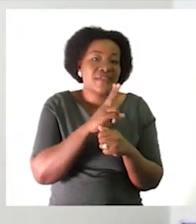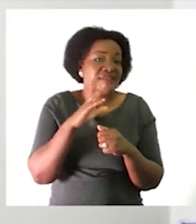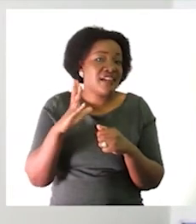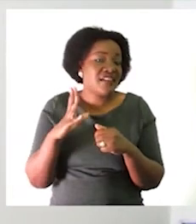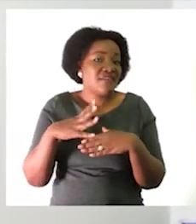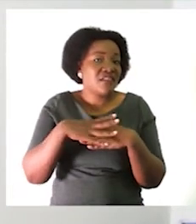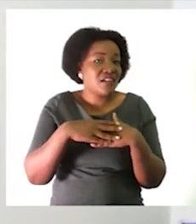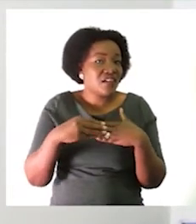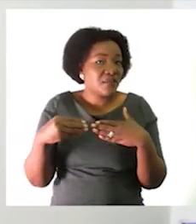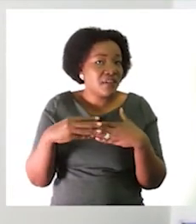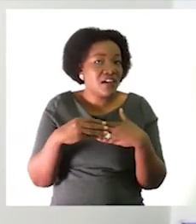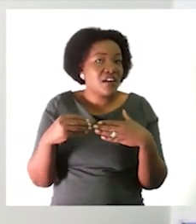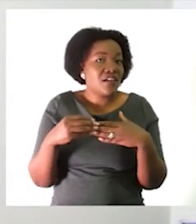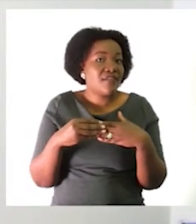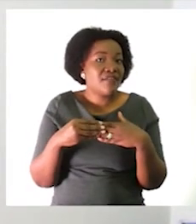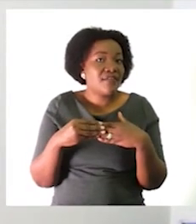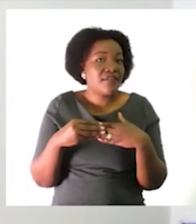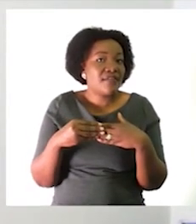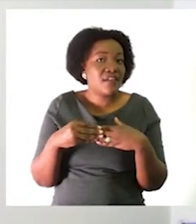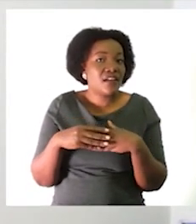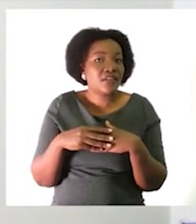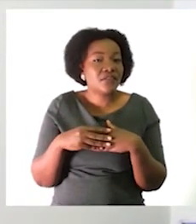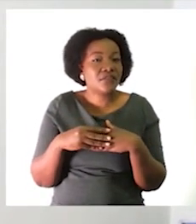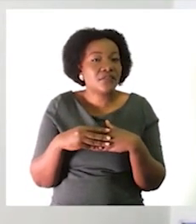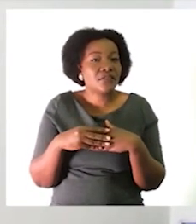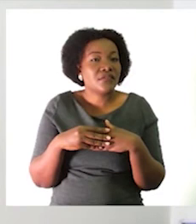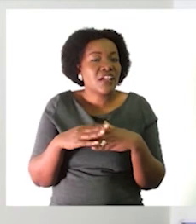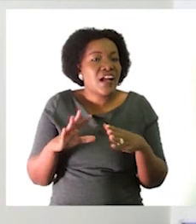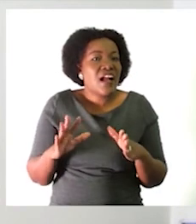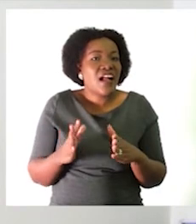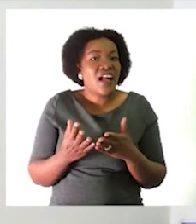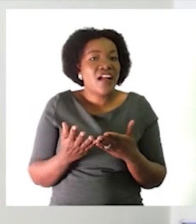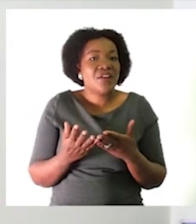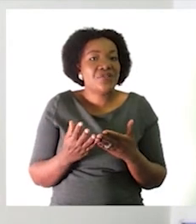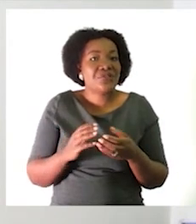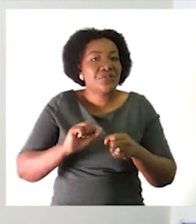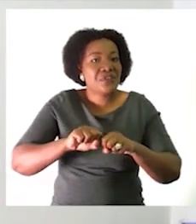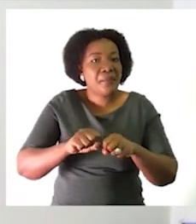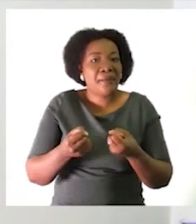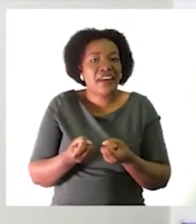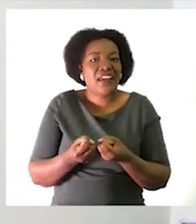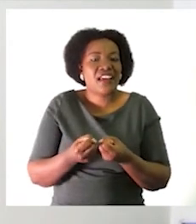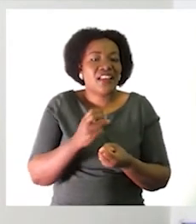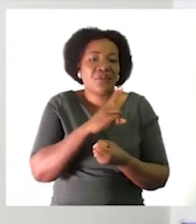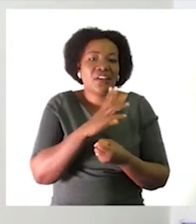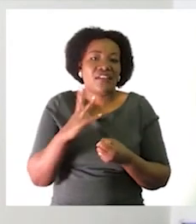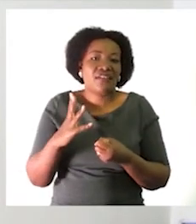25 Namibian dollars? 25 Namibian dollars. How can we decompose 25 Namibian